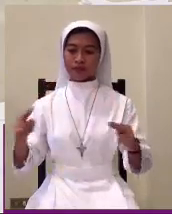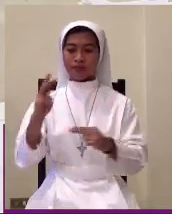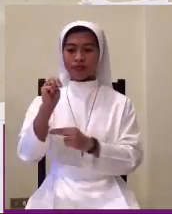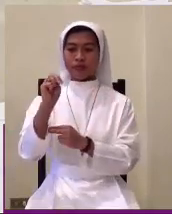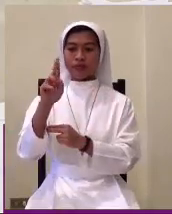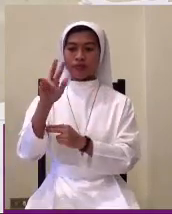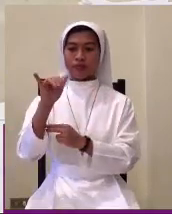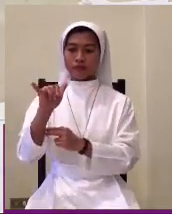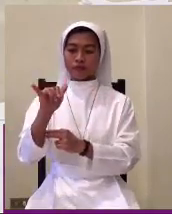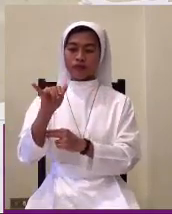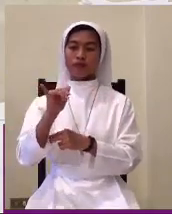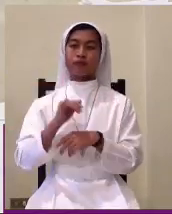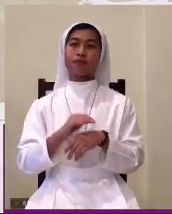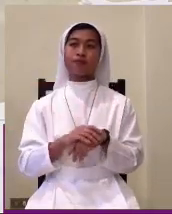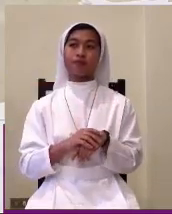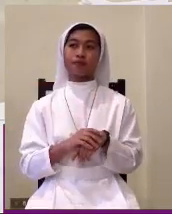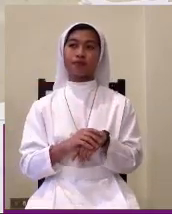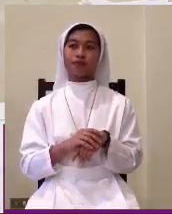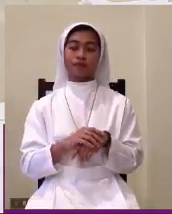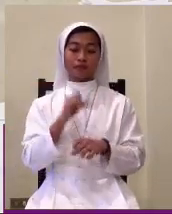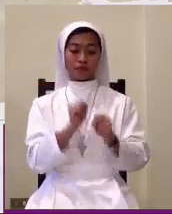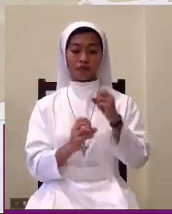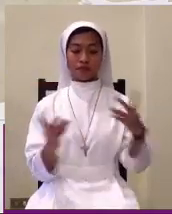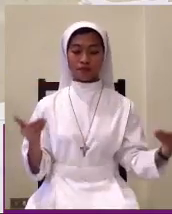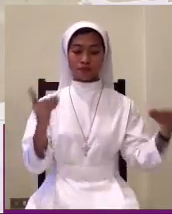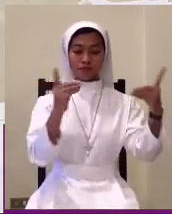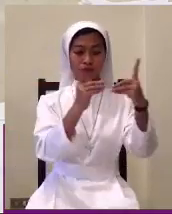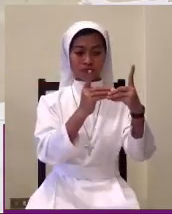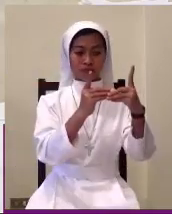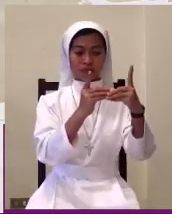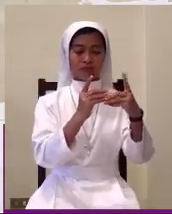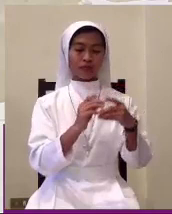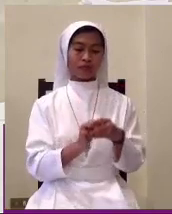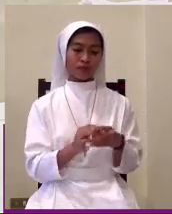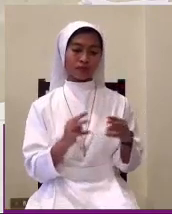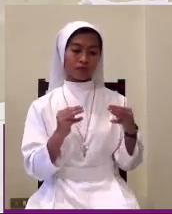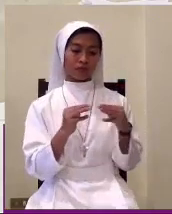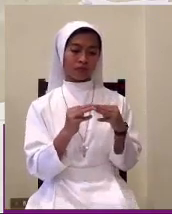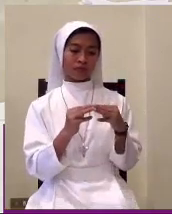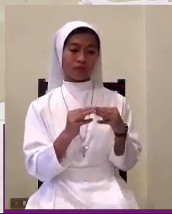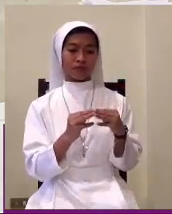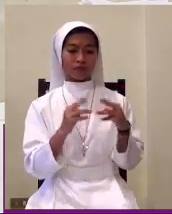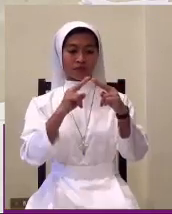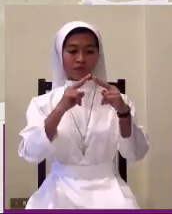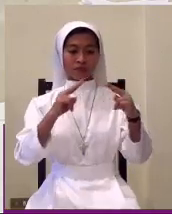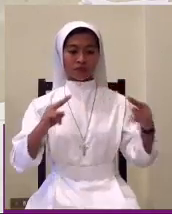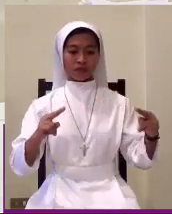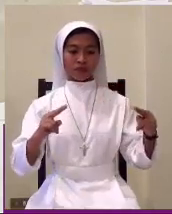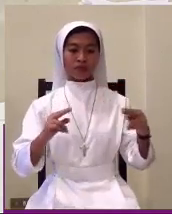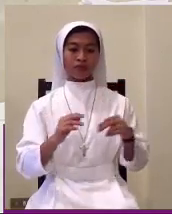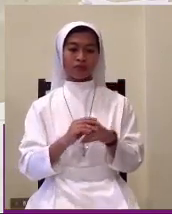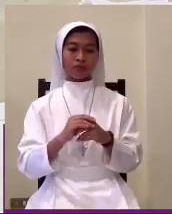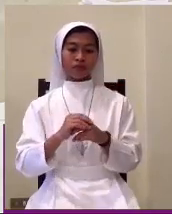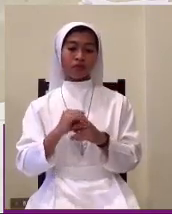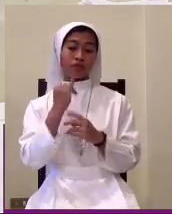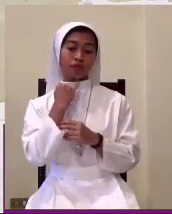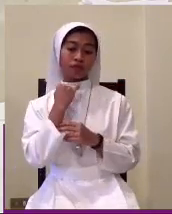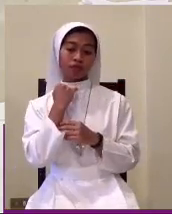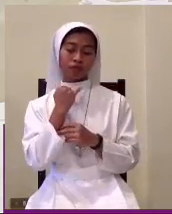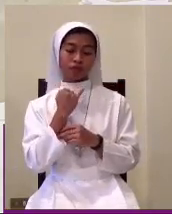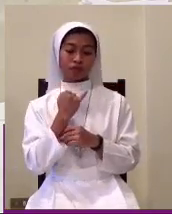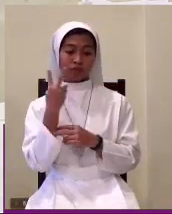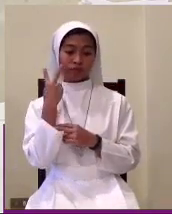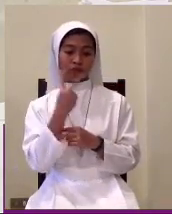had met him. So when the Jews were with her in the house comforting her, saw